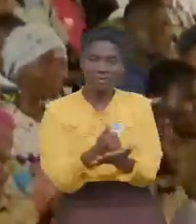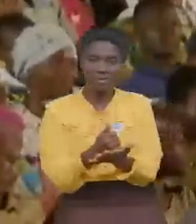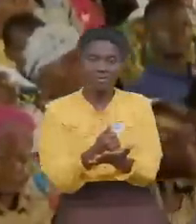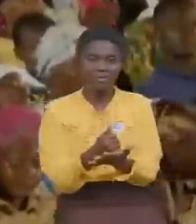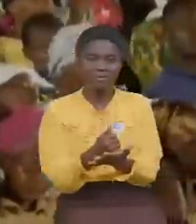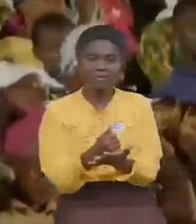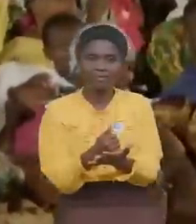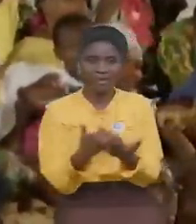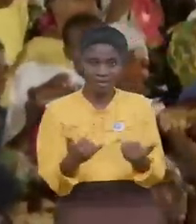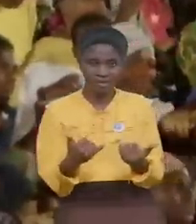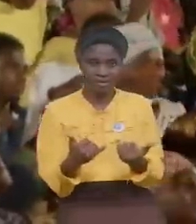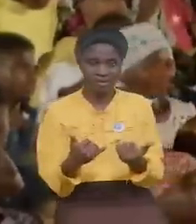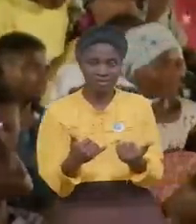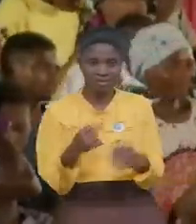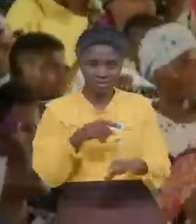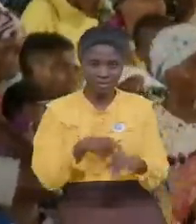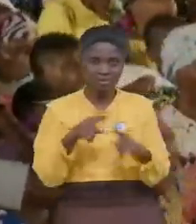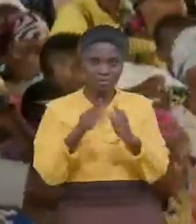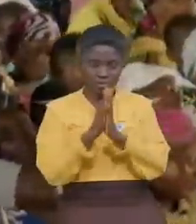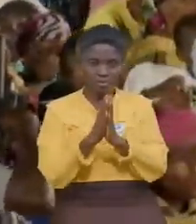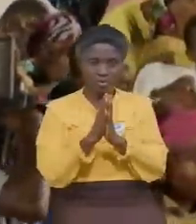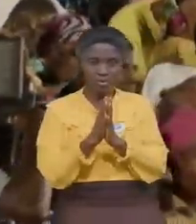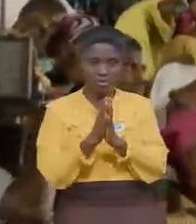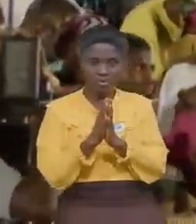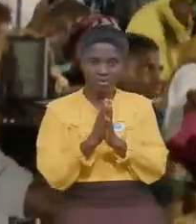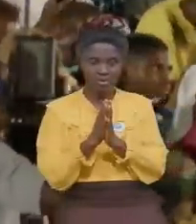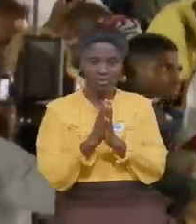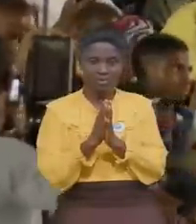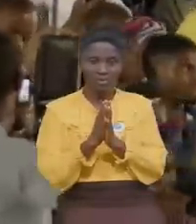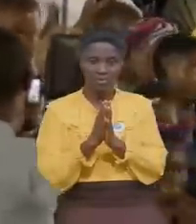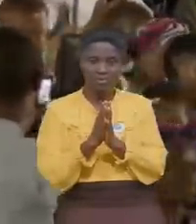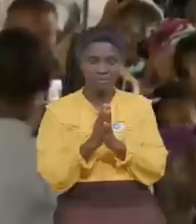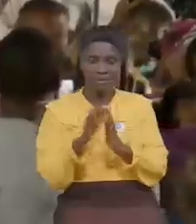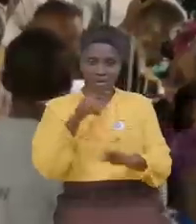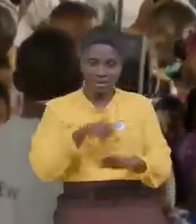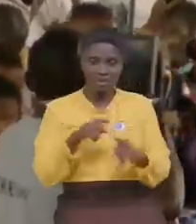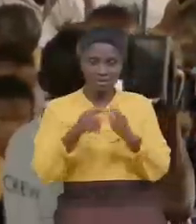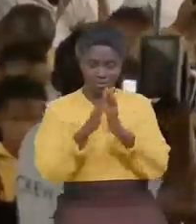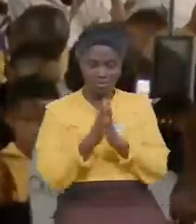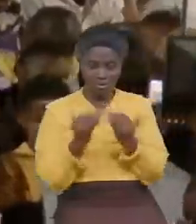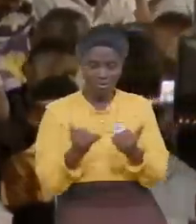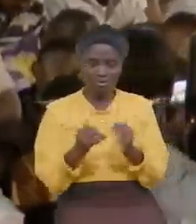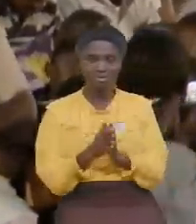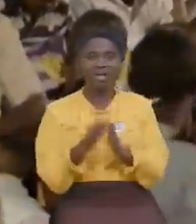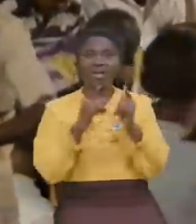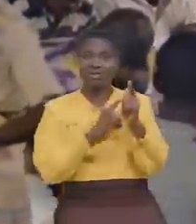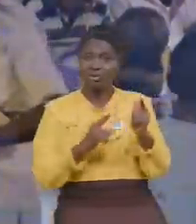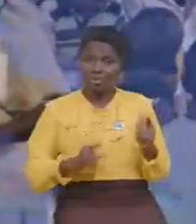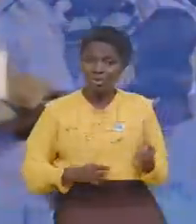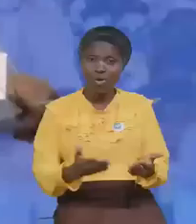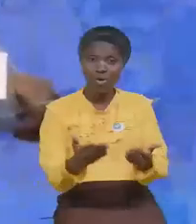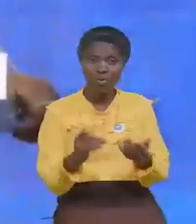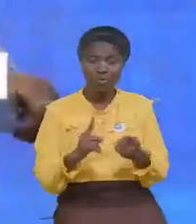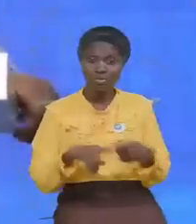Heads bowed and eyes closed. The Lord wants to make this the best